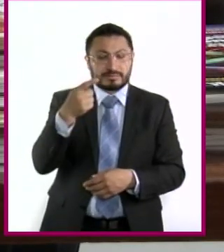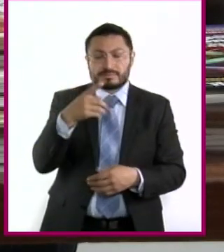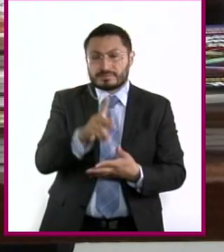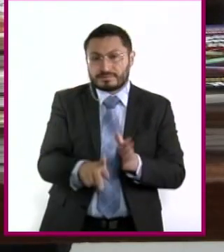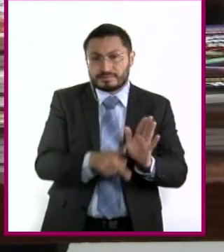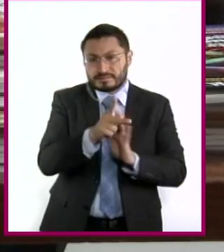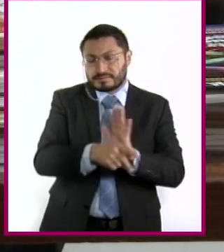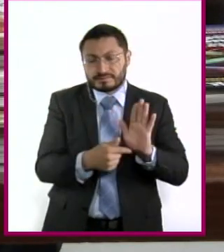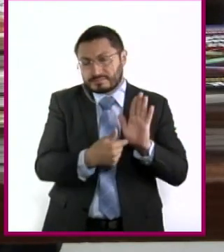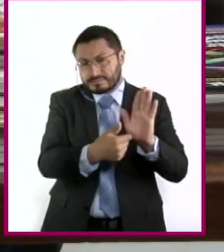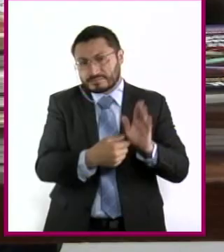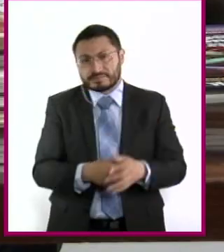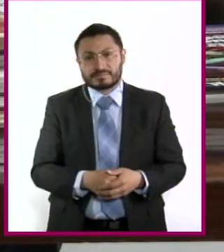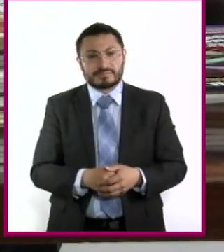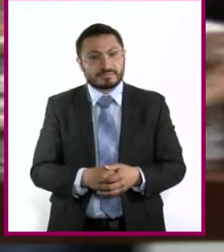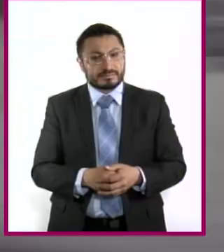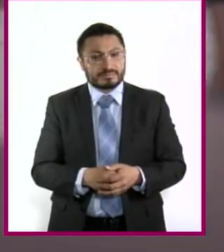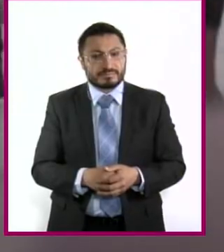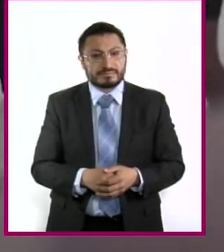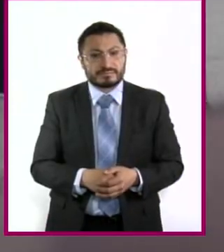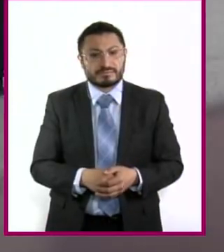comparte.